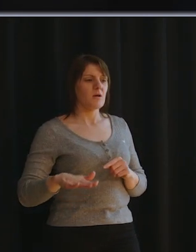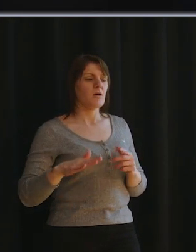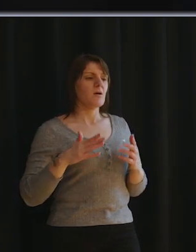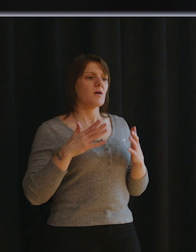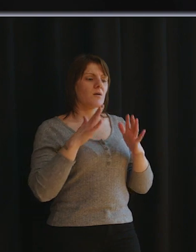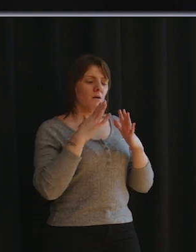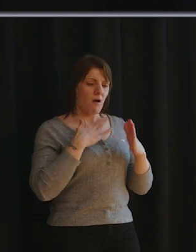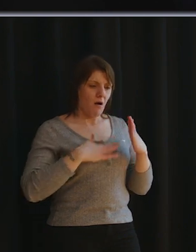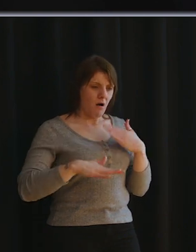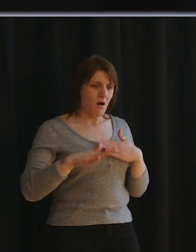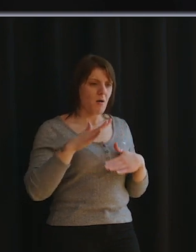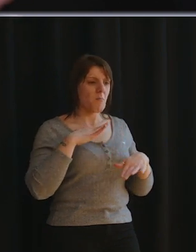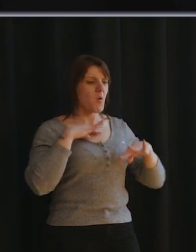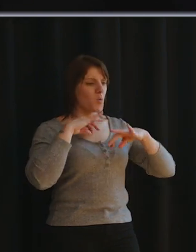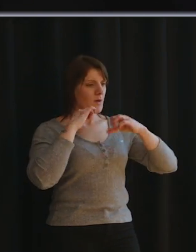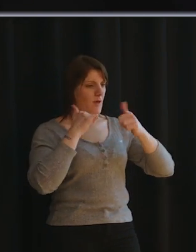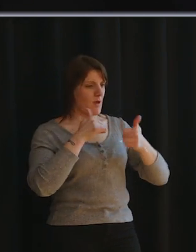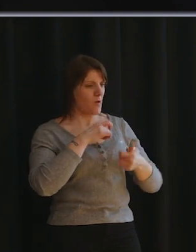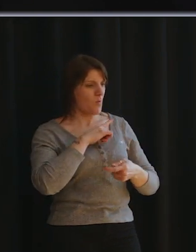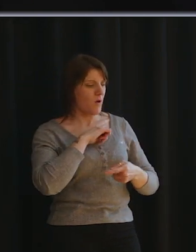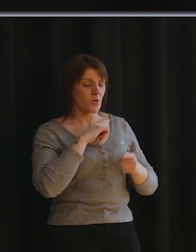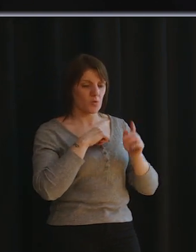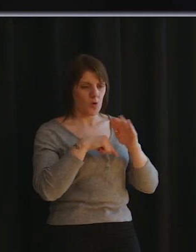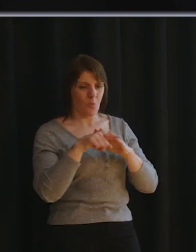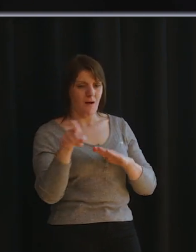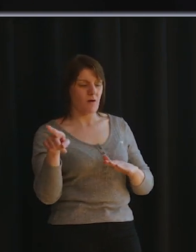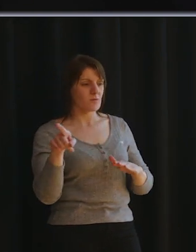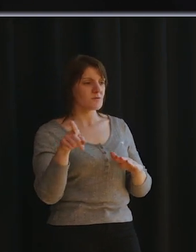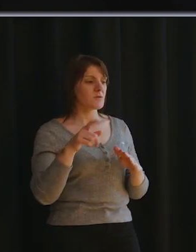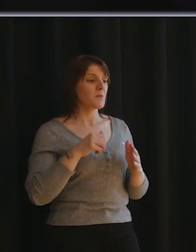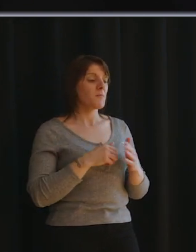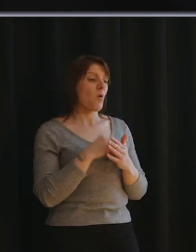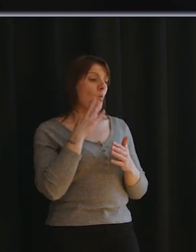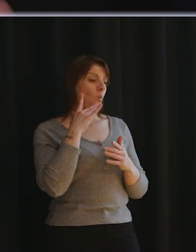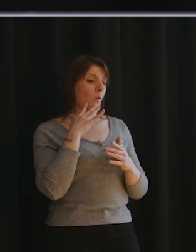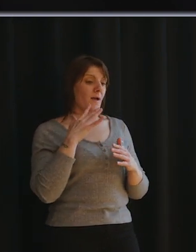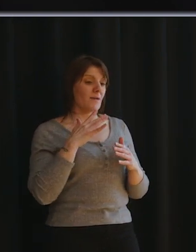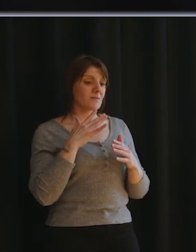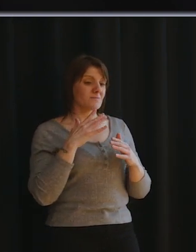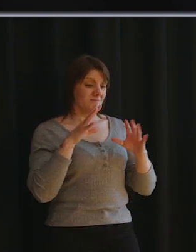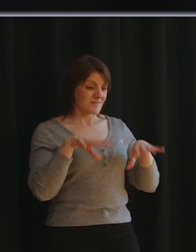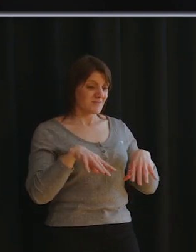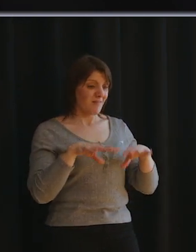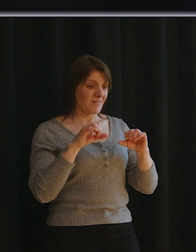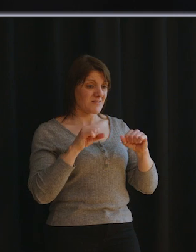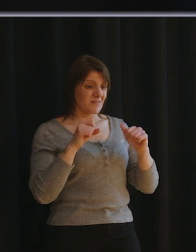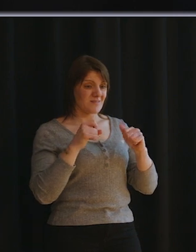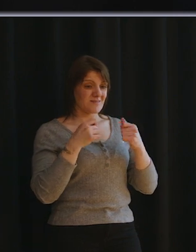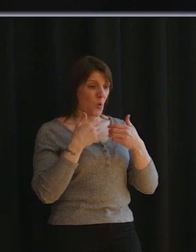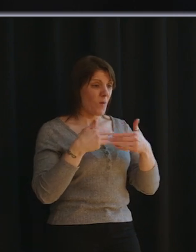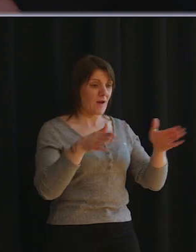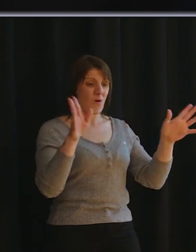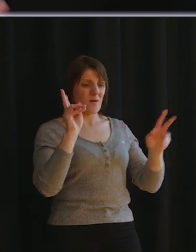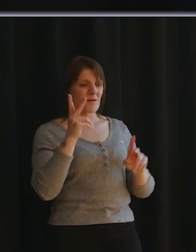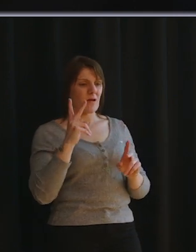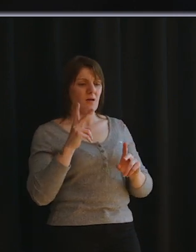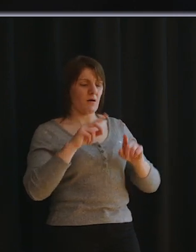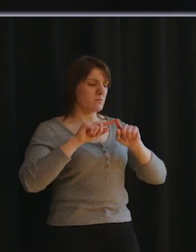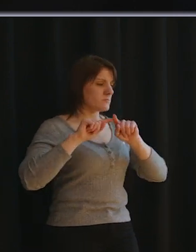scale. Exactly, and this is where that PDA profile is, is so difficult, because there